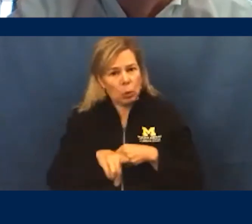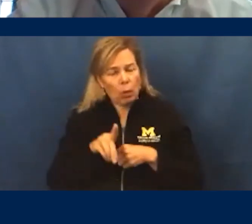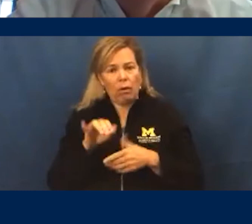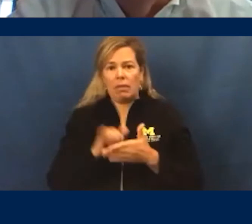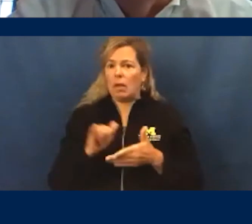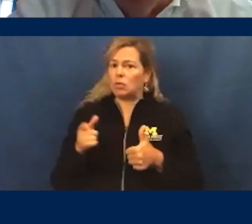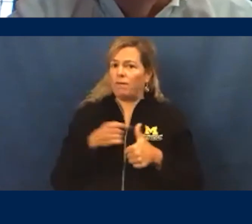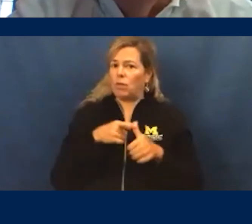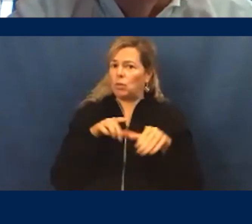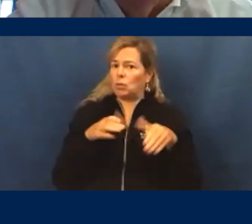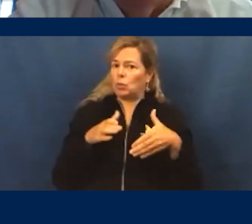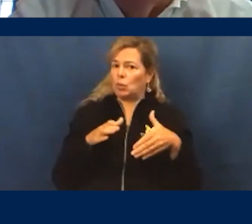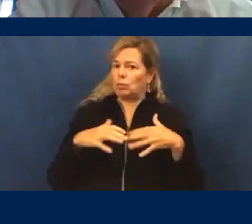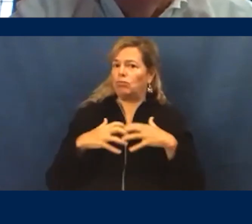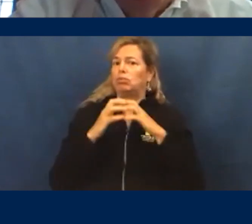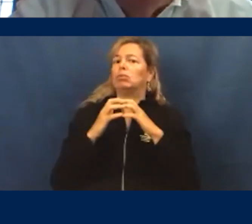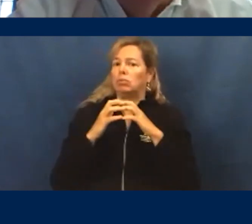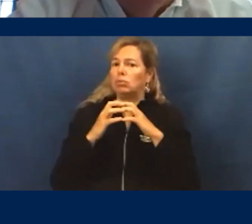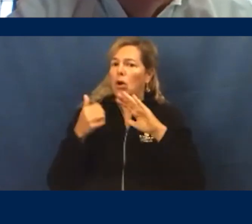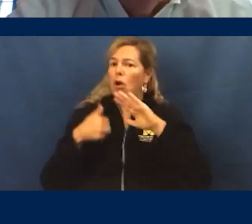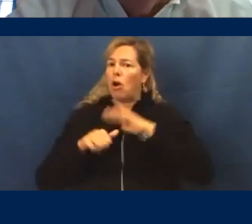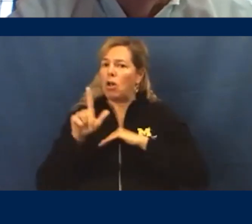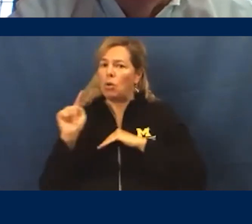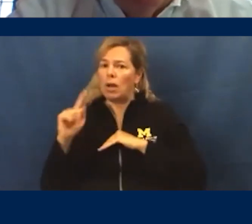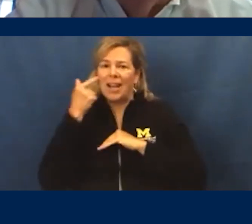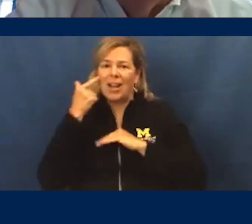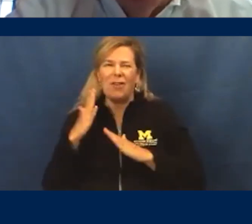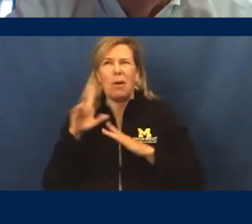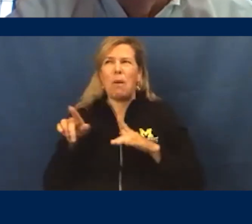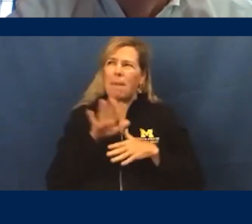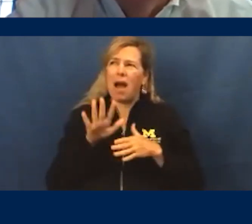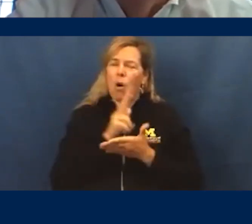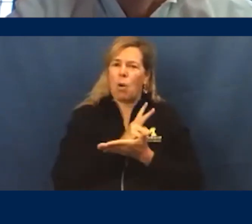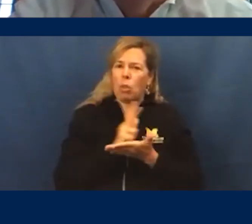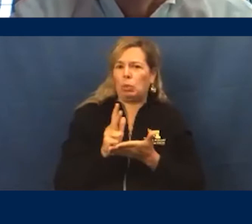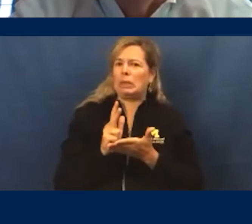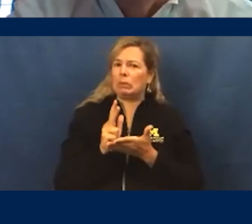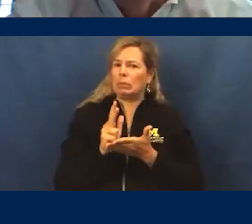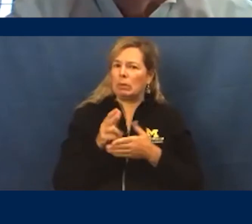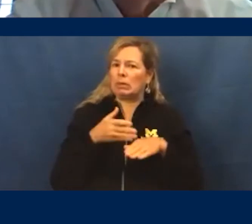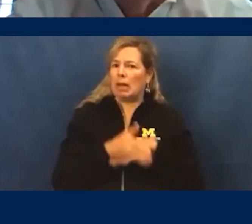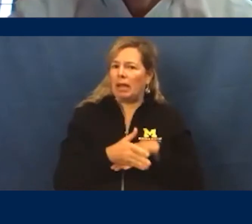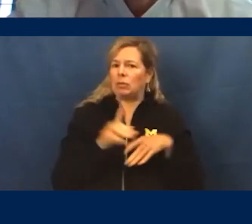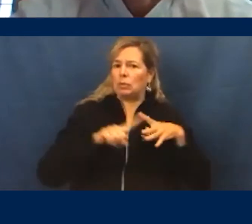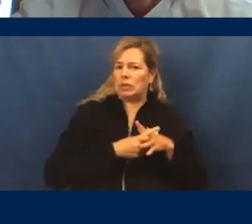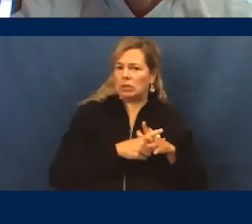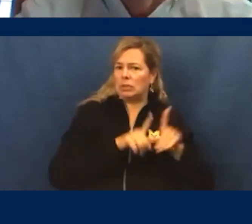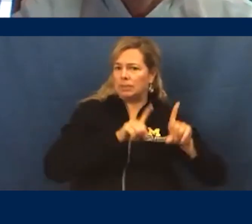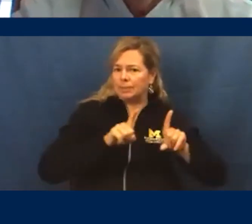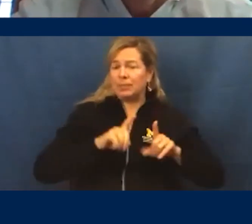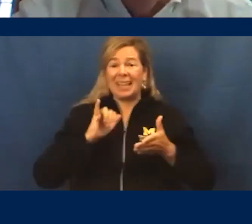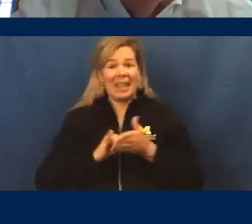group formed at the direction of the Lieutenant Governor about 3 weeks after we got underway. The testing infrastructure work group has had